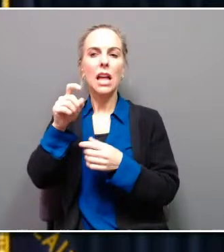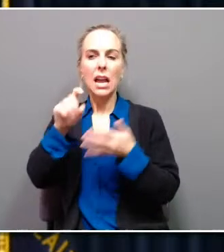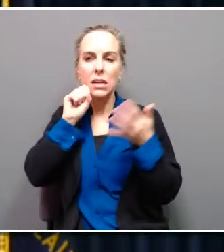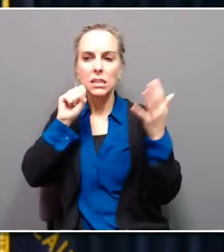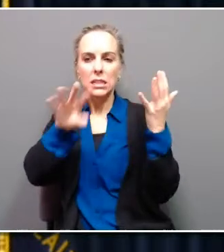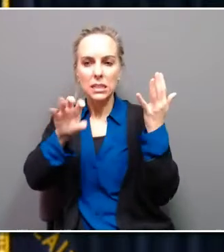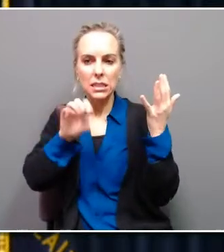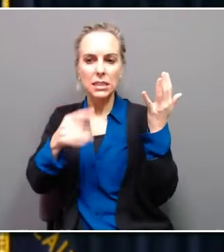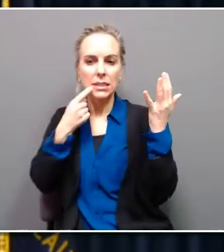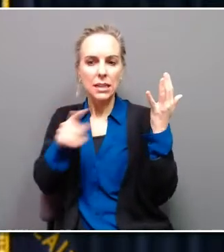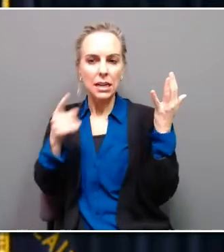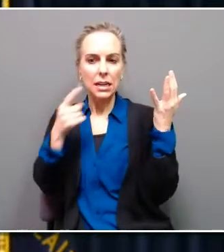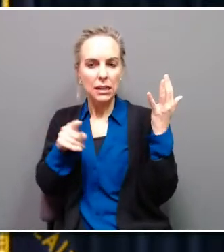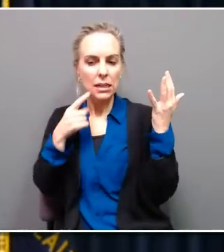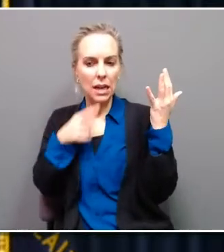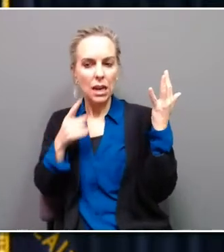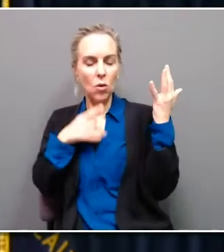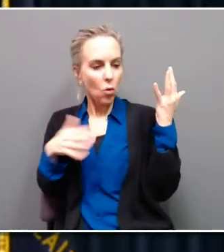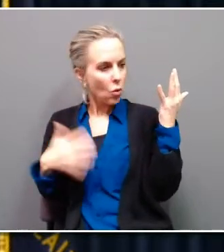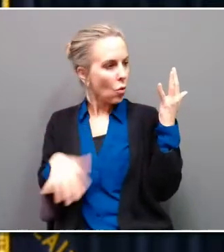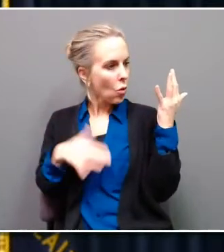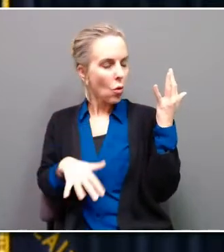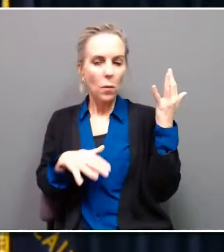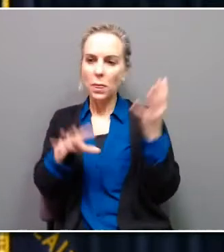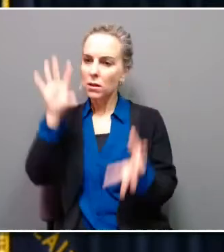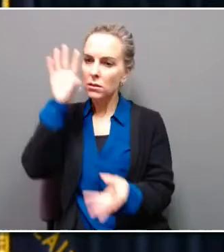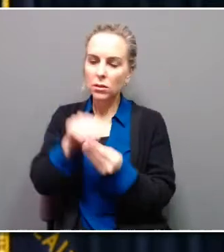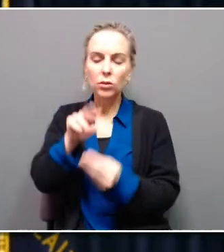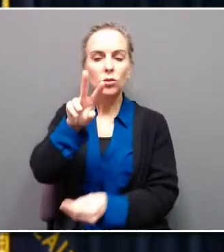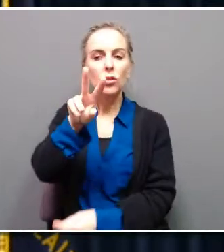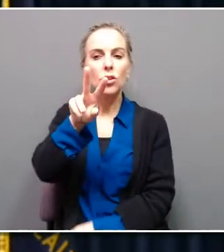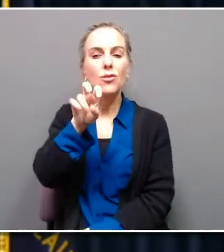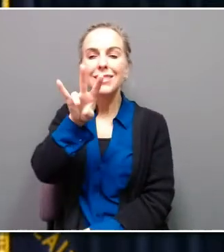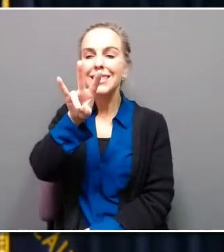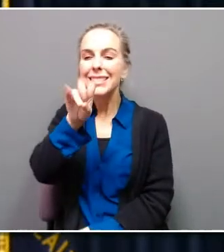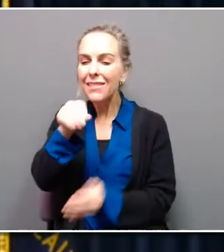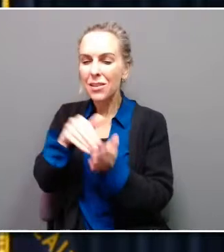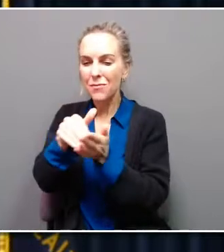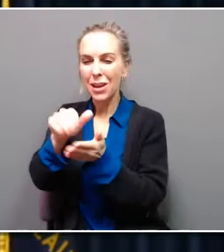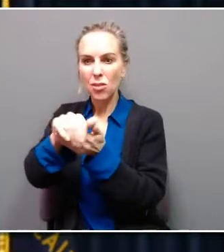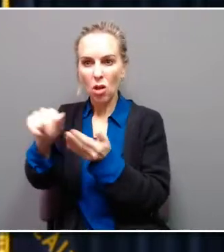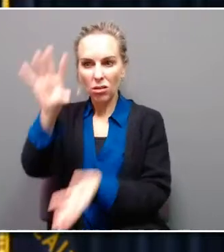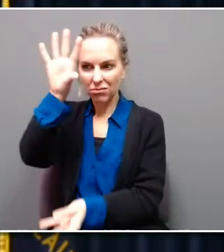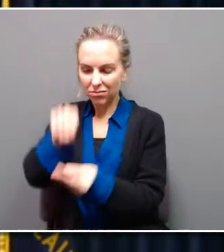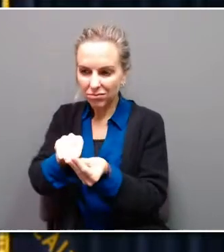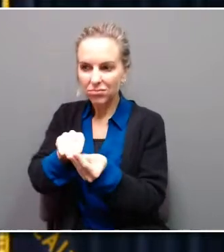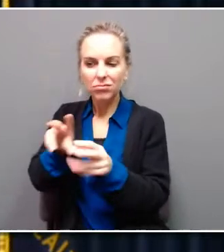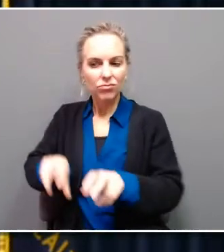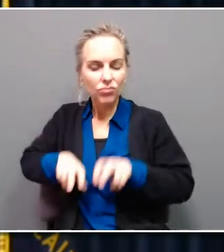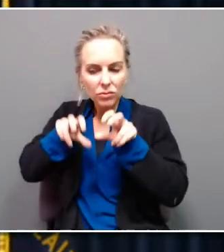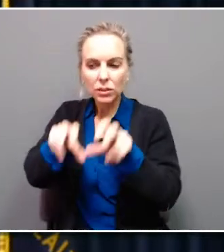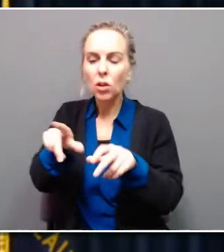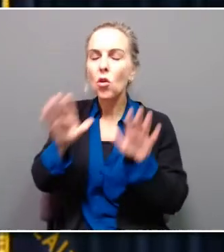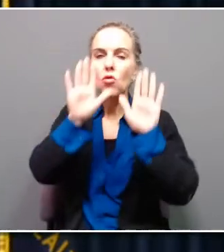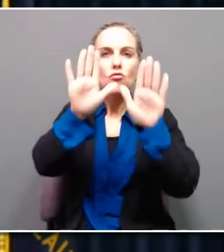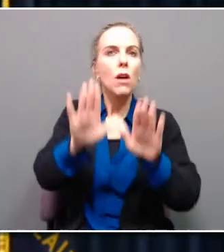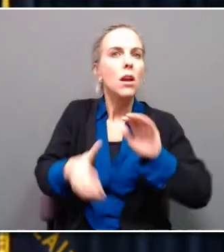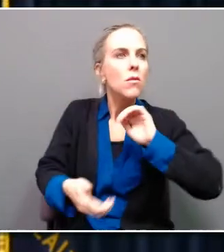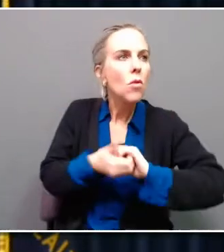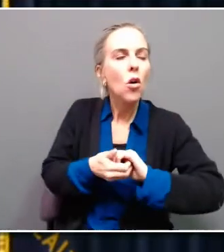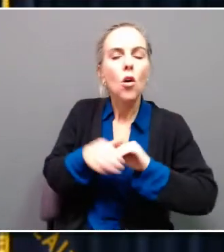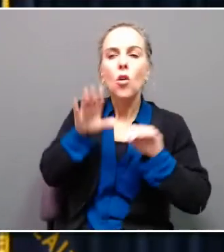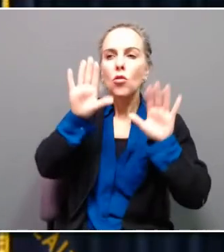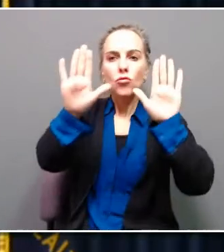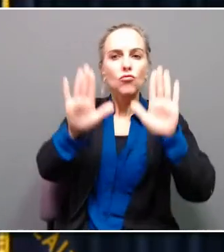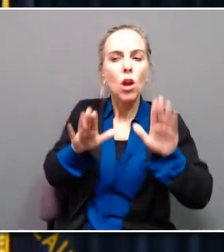than $470 million. This is a great employer, a great partner in northern Kentucky